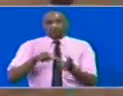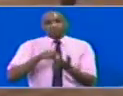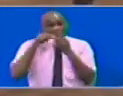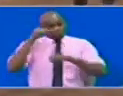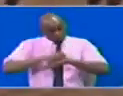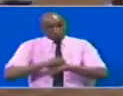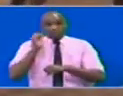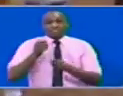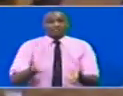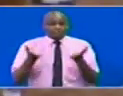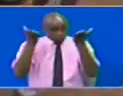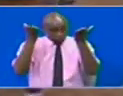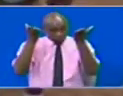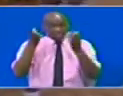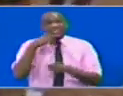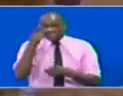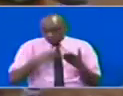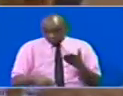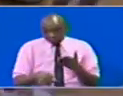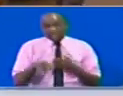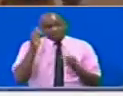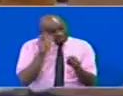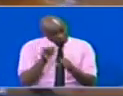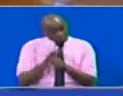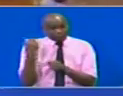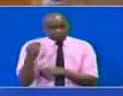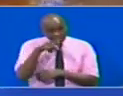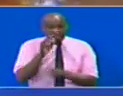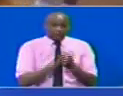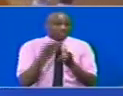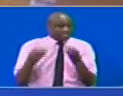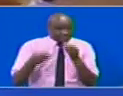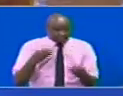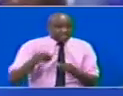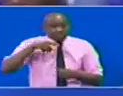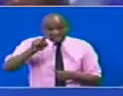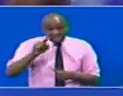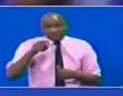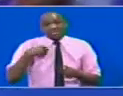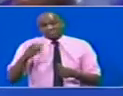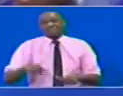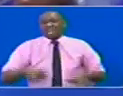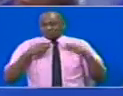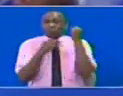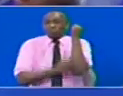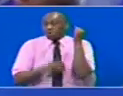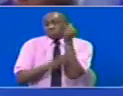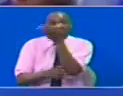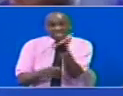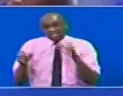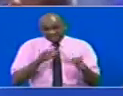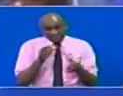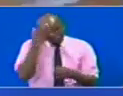in the country are improved. He noted that majority of children living with disabilities end up leading a miserable life due